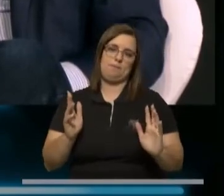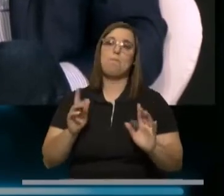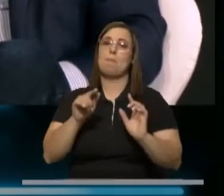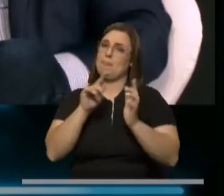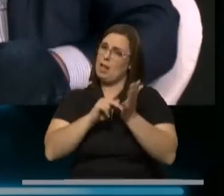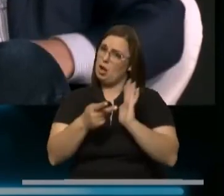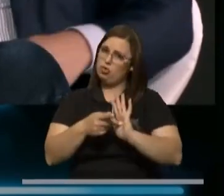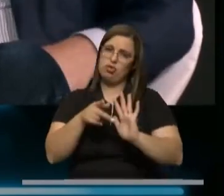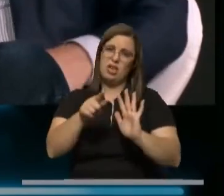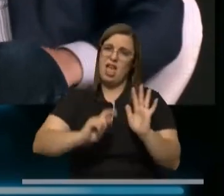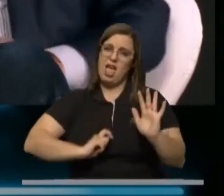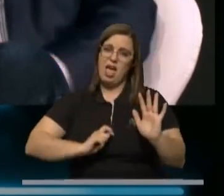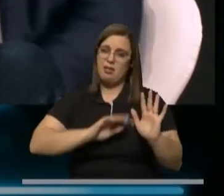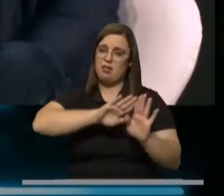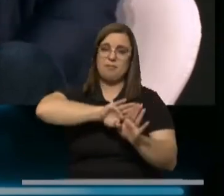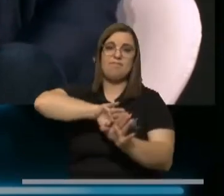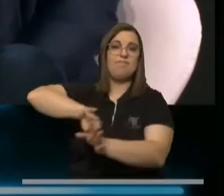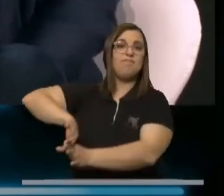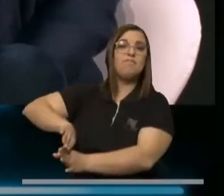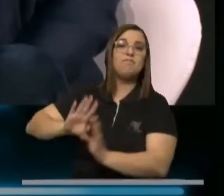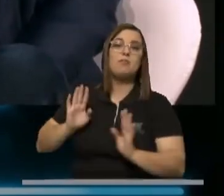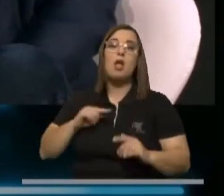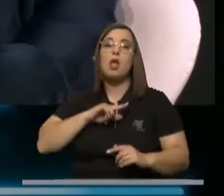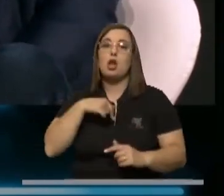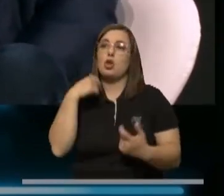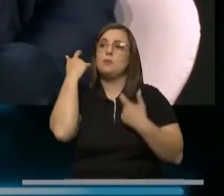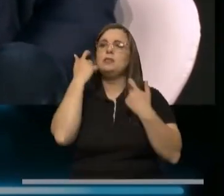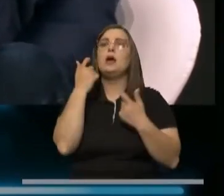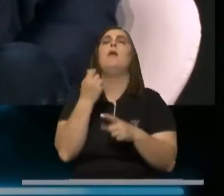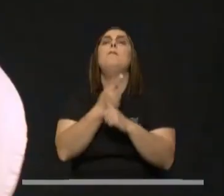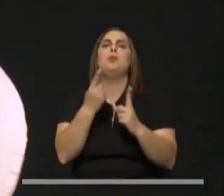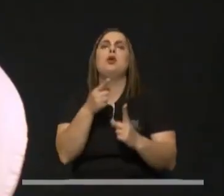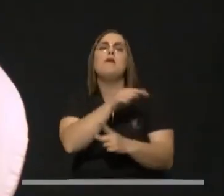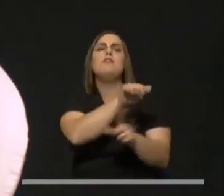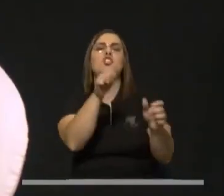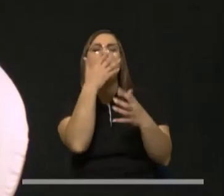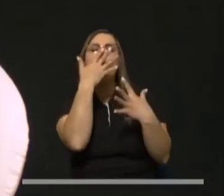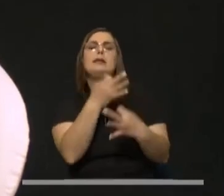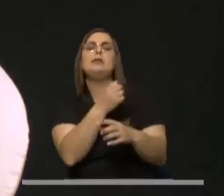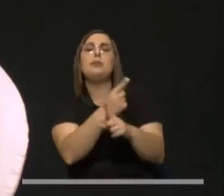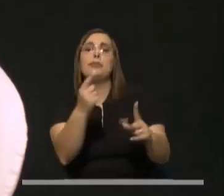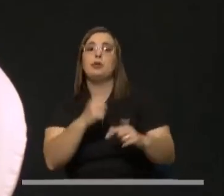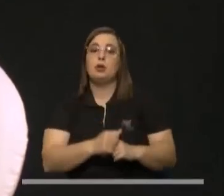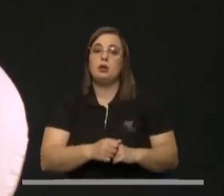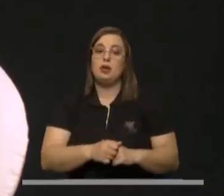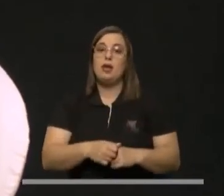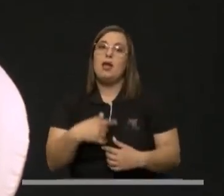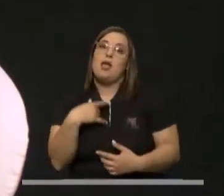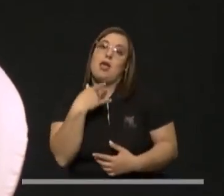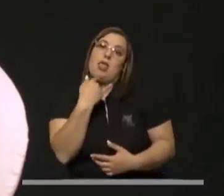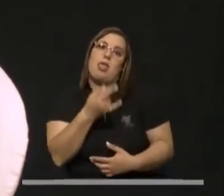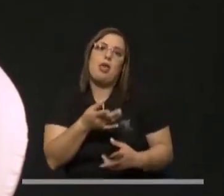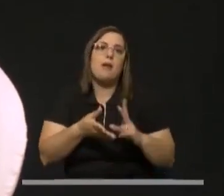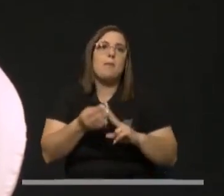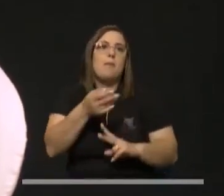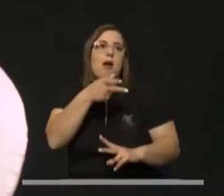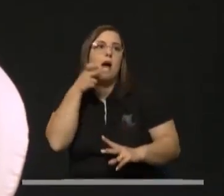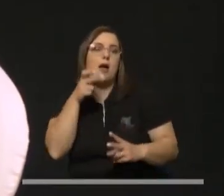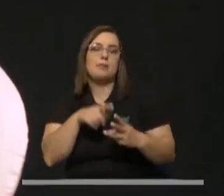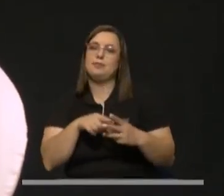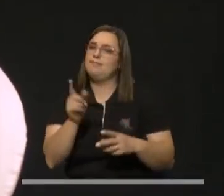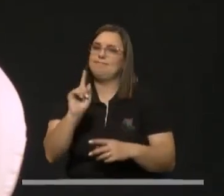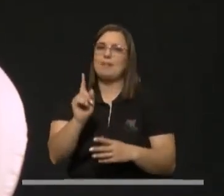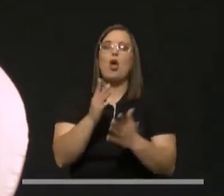an ethics in technology, and sometimes this ethics is gone. And so we have to ask, why do they believe? Because it's